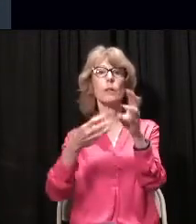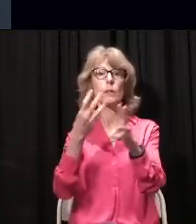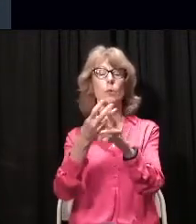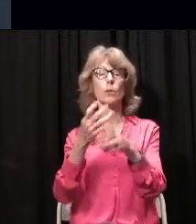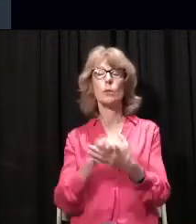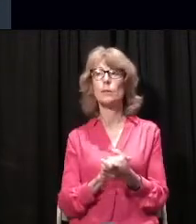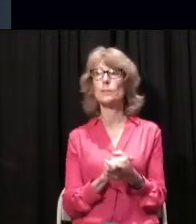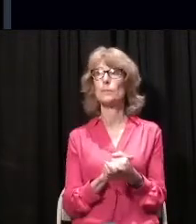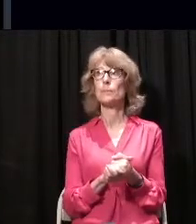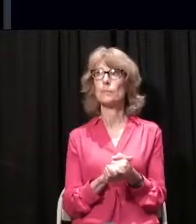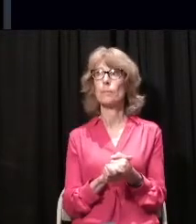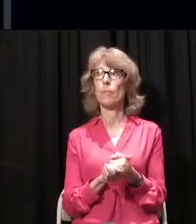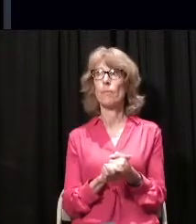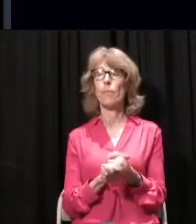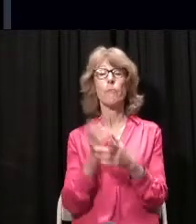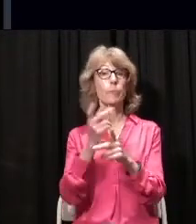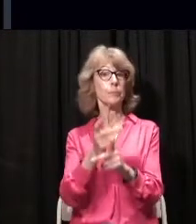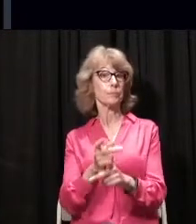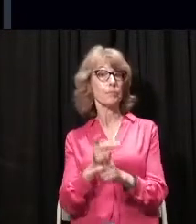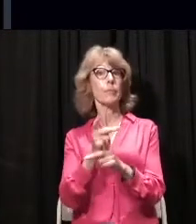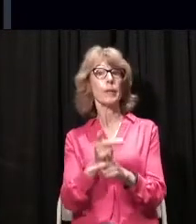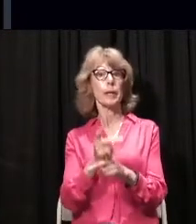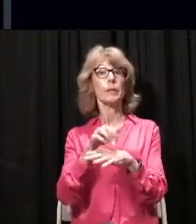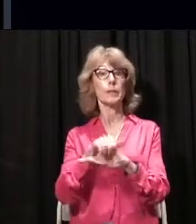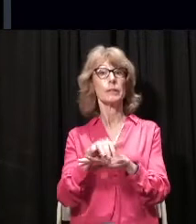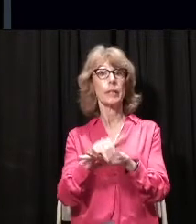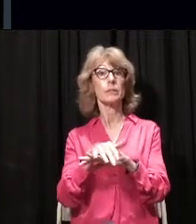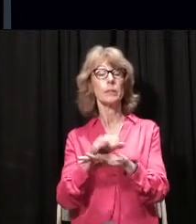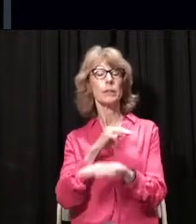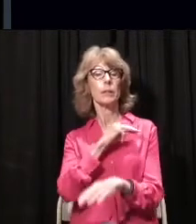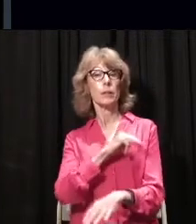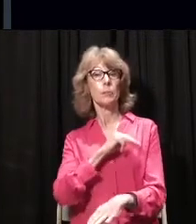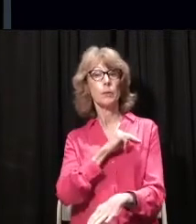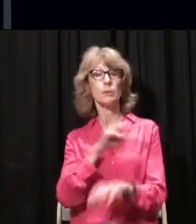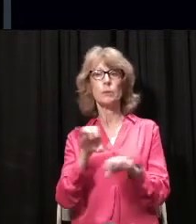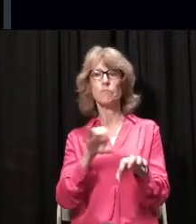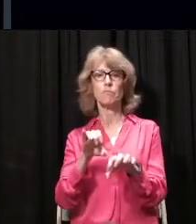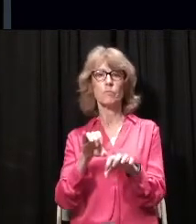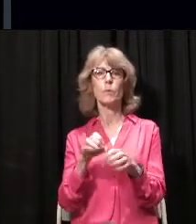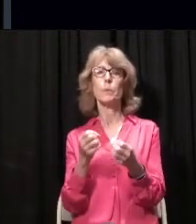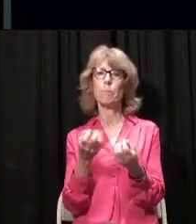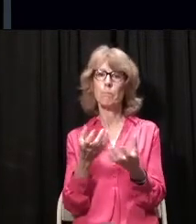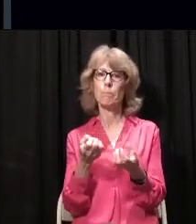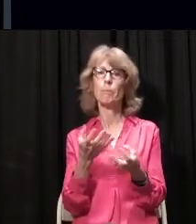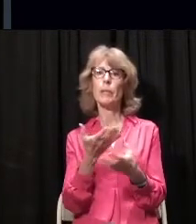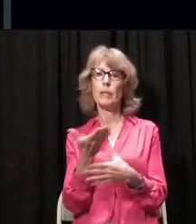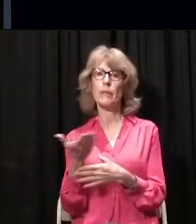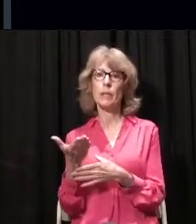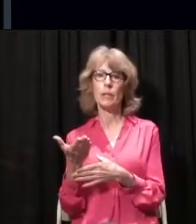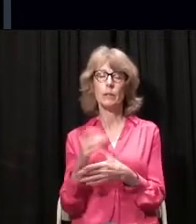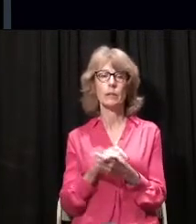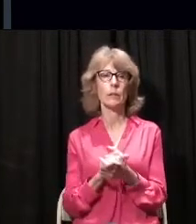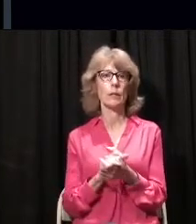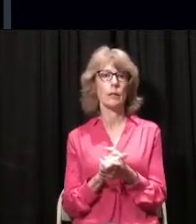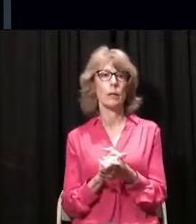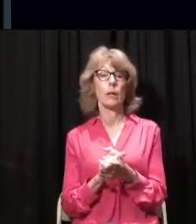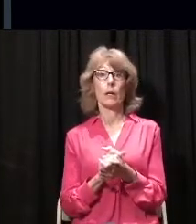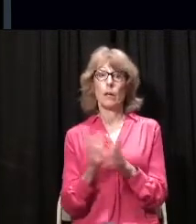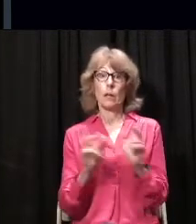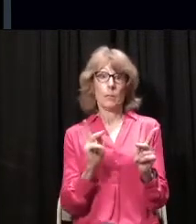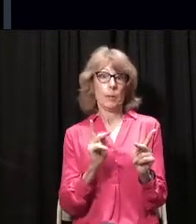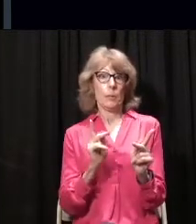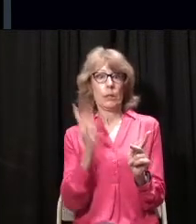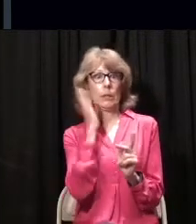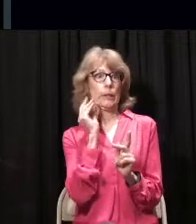Our care and counseling ministry has actually been doing a whole lot. You know, there's a lot of anxiety right now, and so